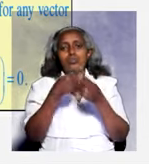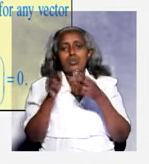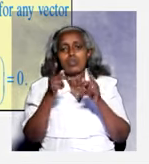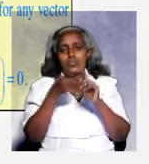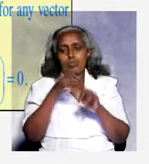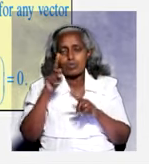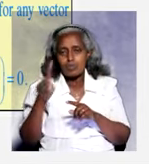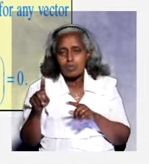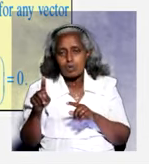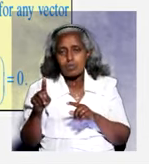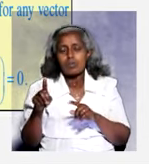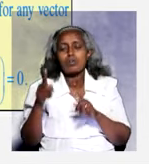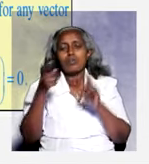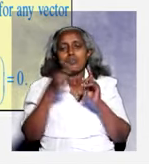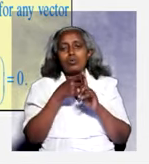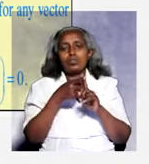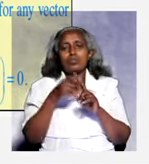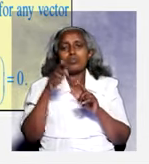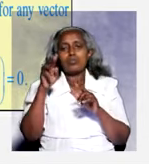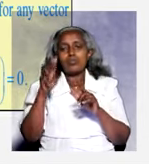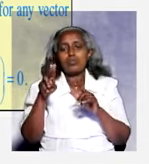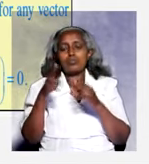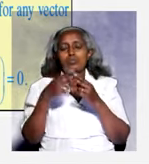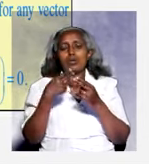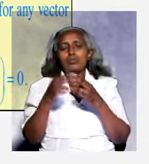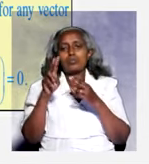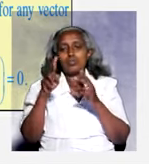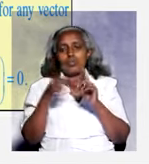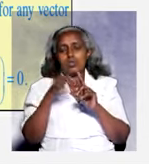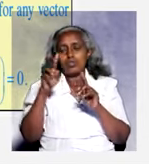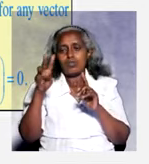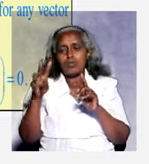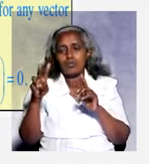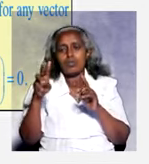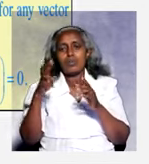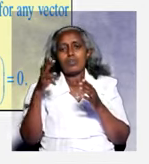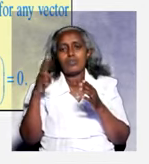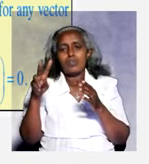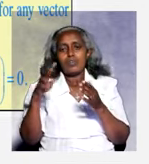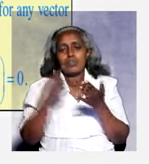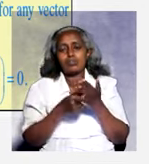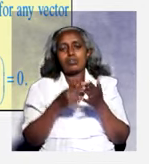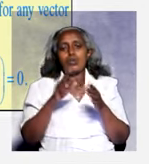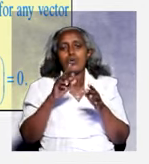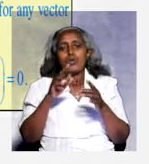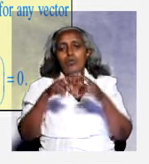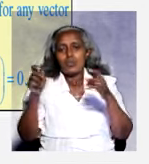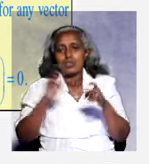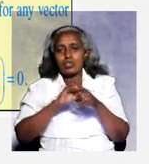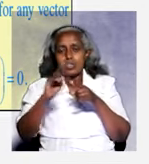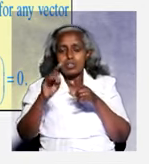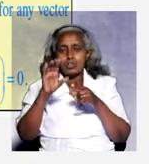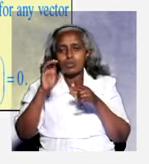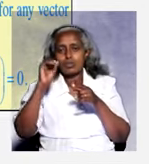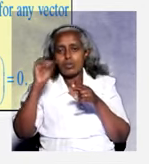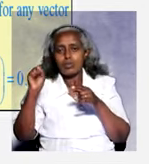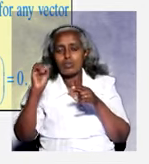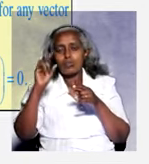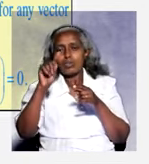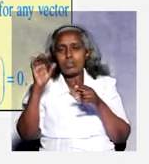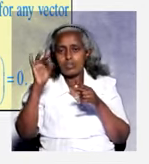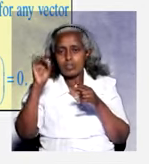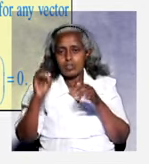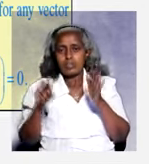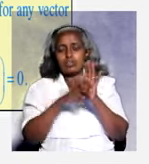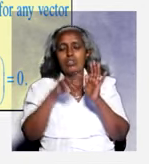1, positive u, magnitude of u times magnitude of v. If the vectors are in opposite direction, cosine of 180 is minus 1,